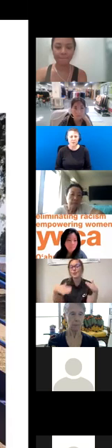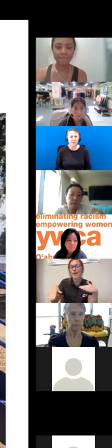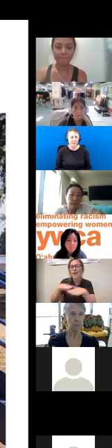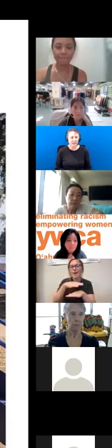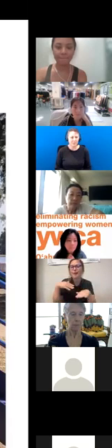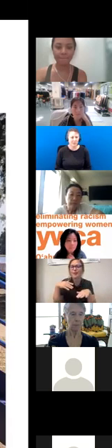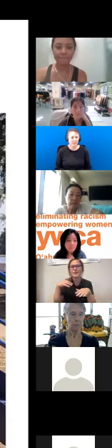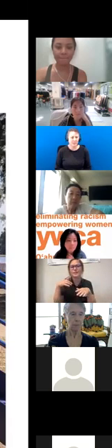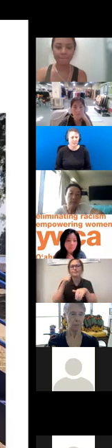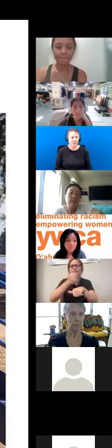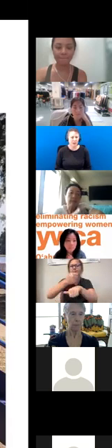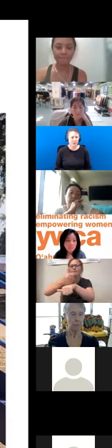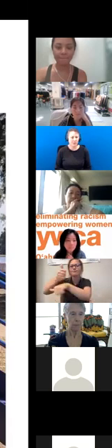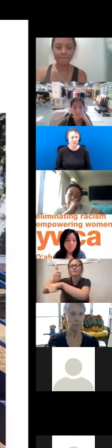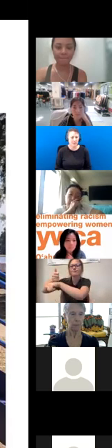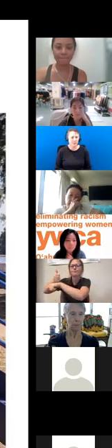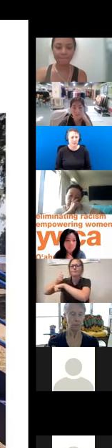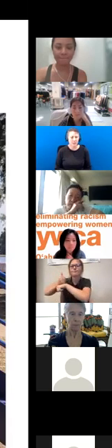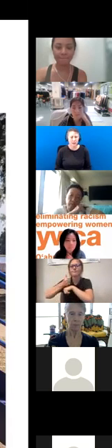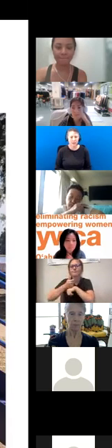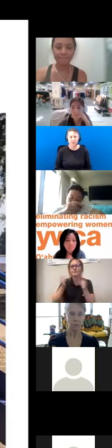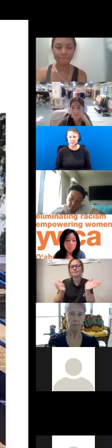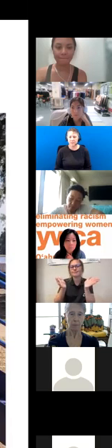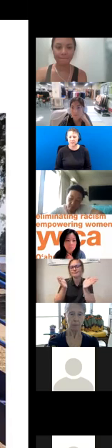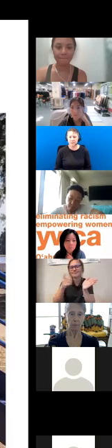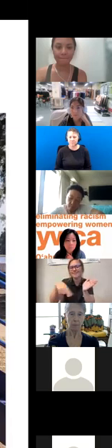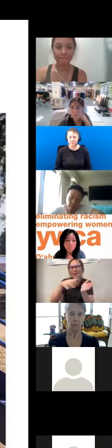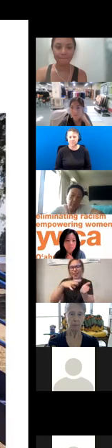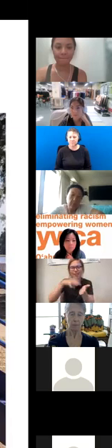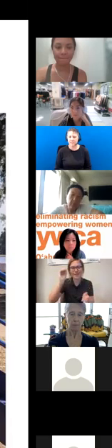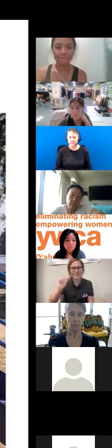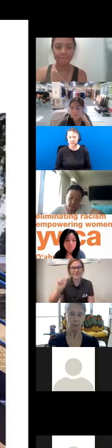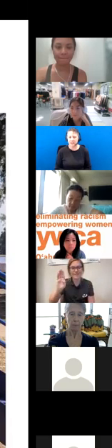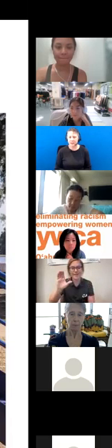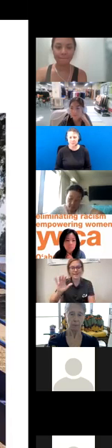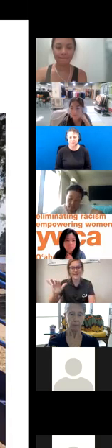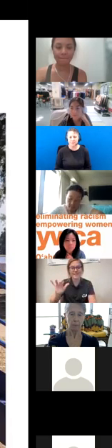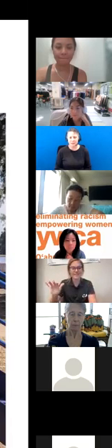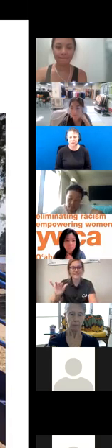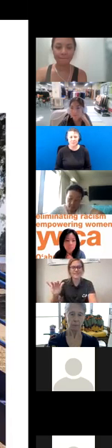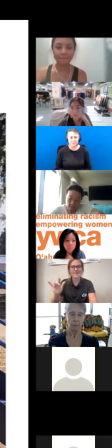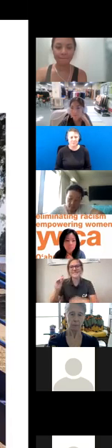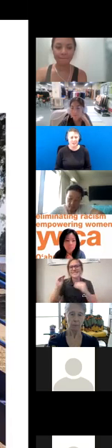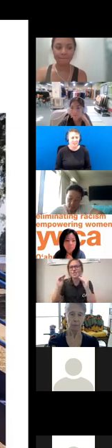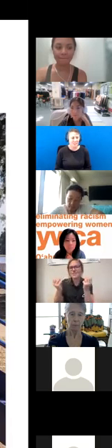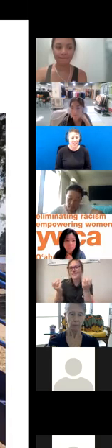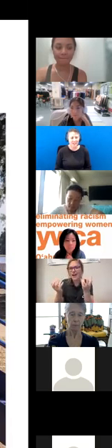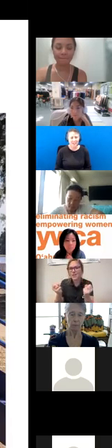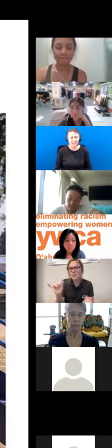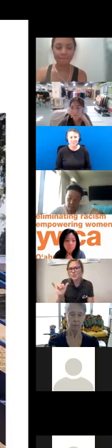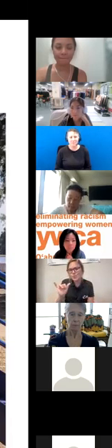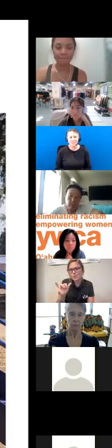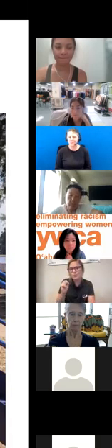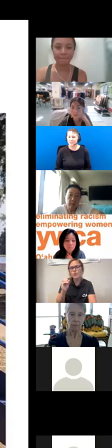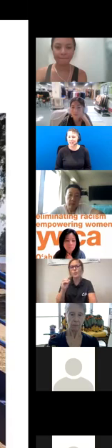So another example is a playground, and setting that up and just having